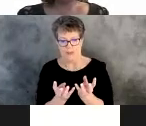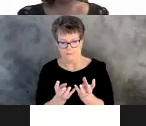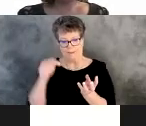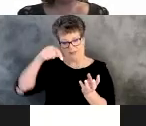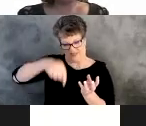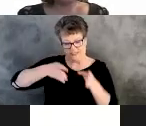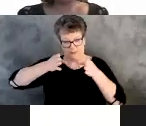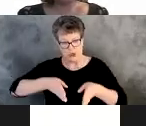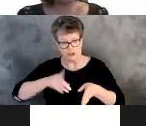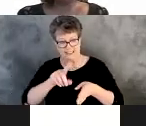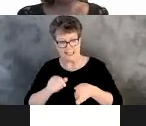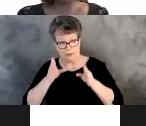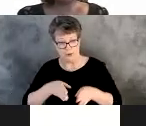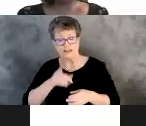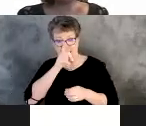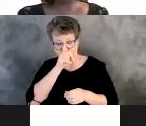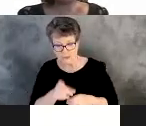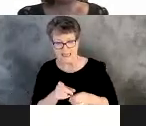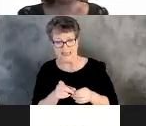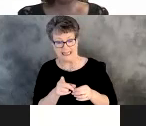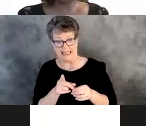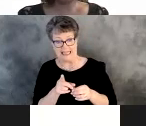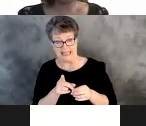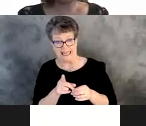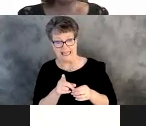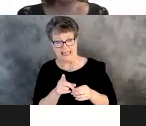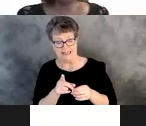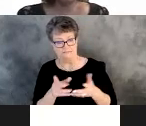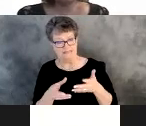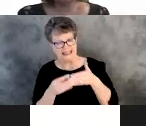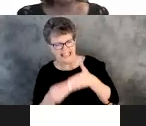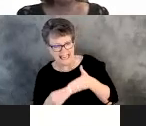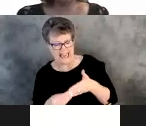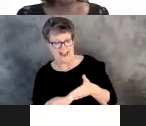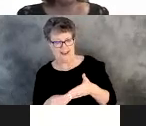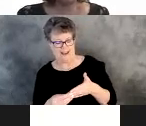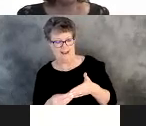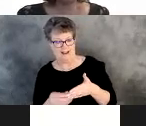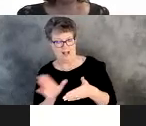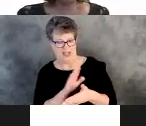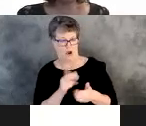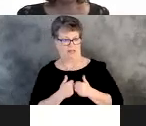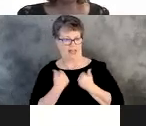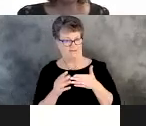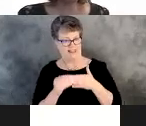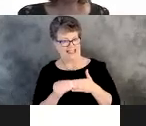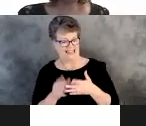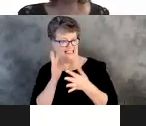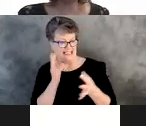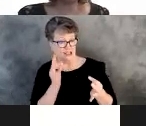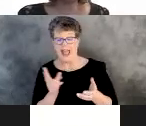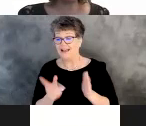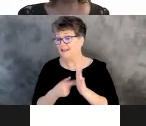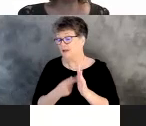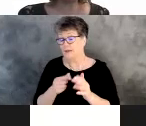directing that team in consultation with the people that love them. And sometimes they don't need the people that love